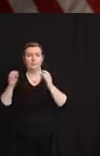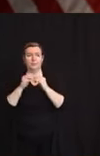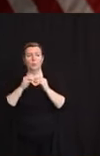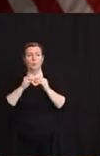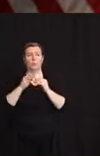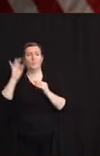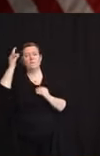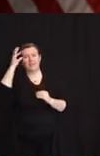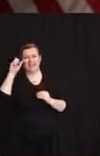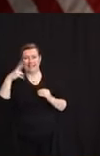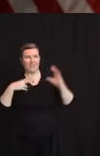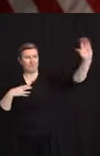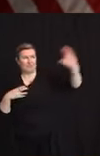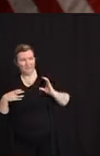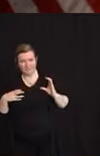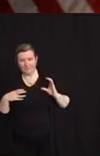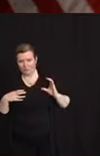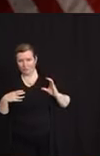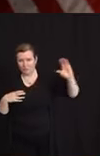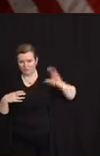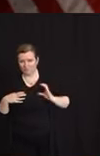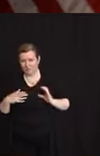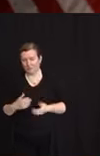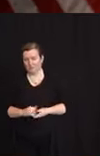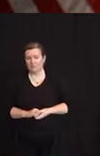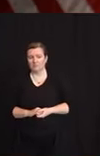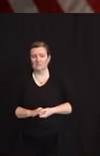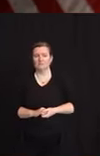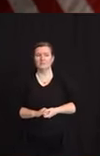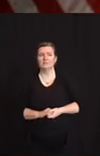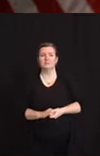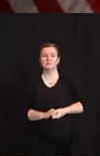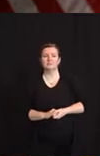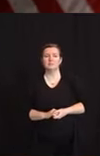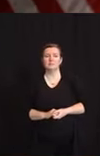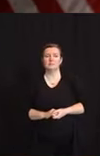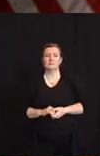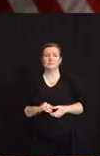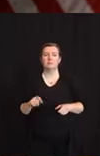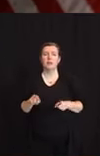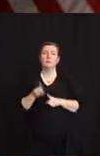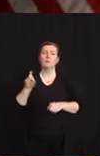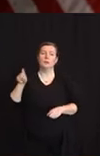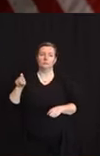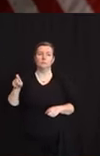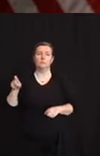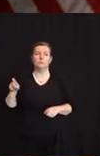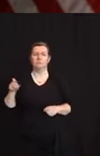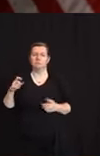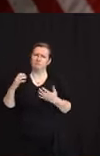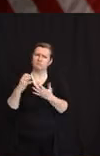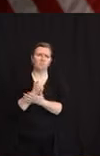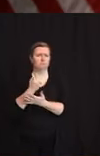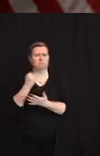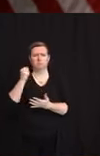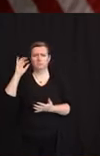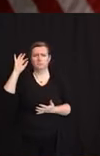to Elise's question, is these are not either or. We need to be able to take advantage of the Federal Reserve's